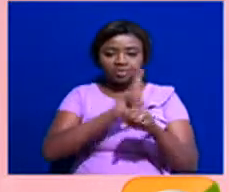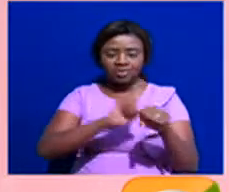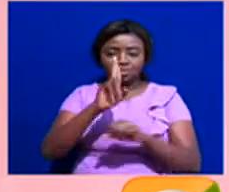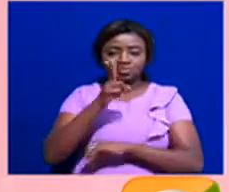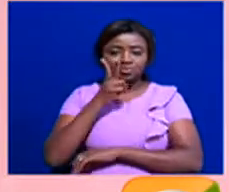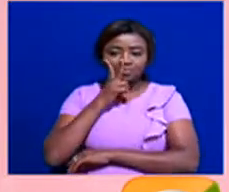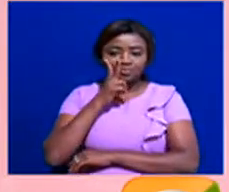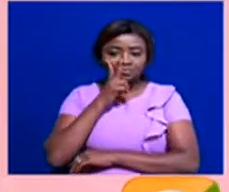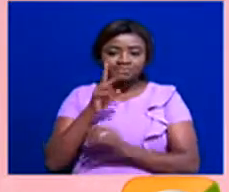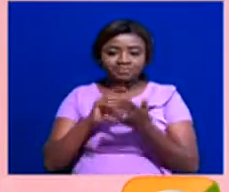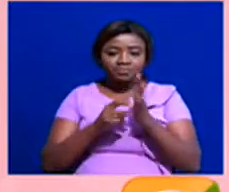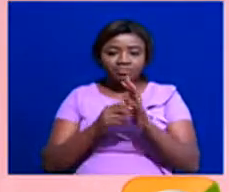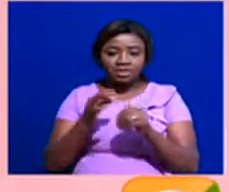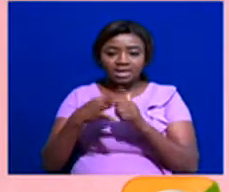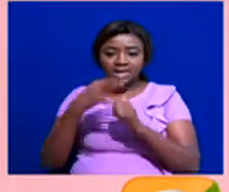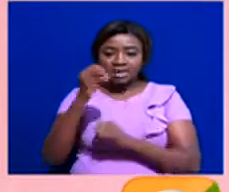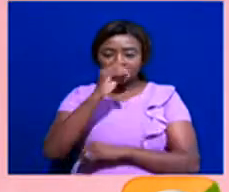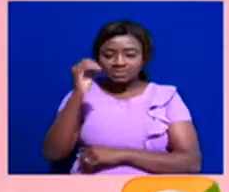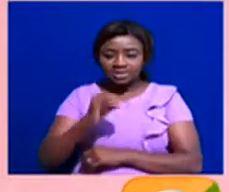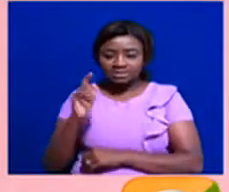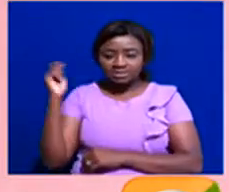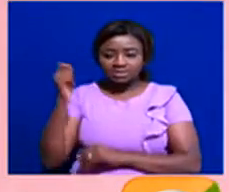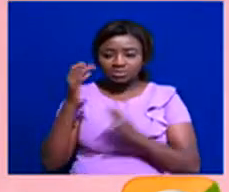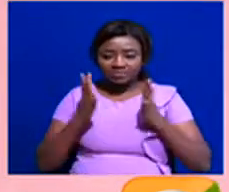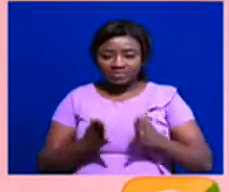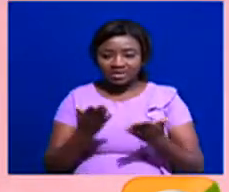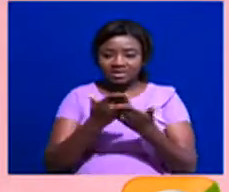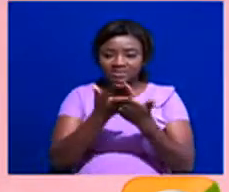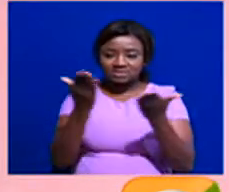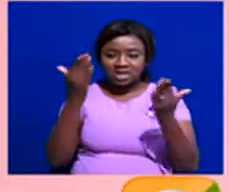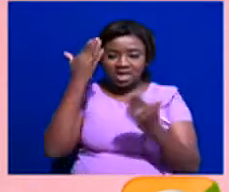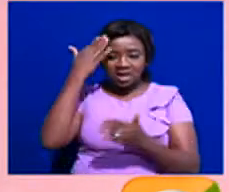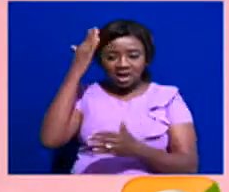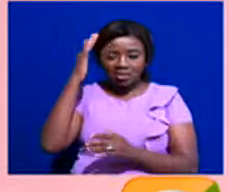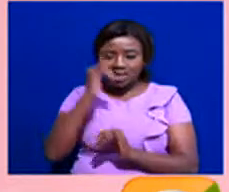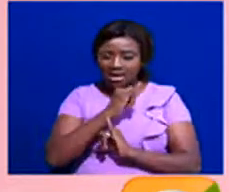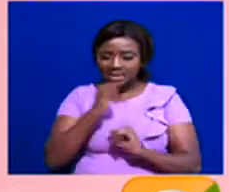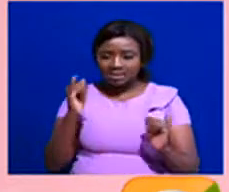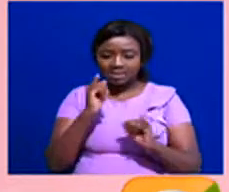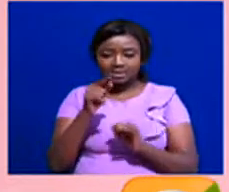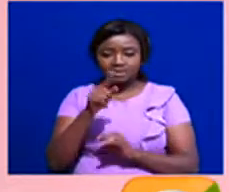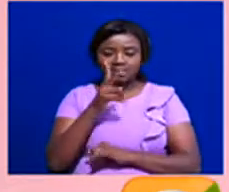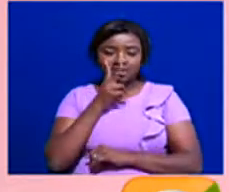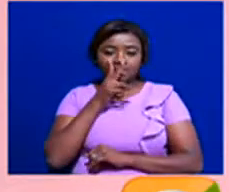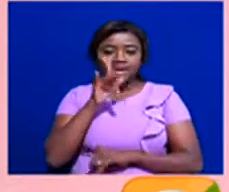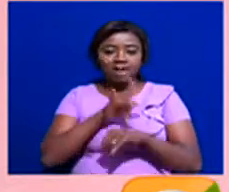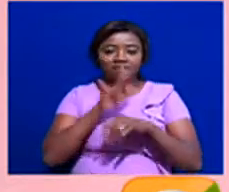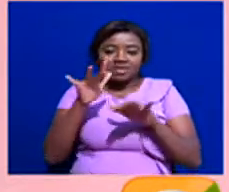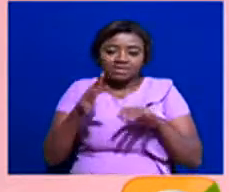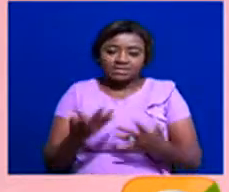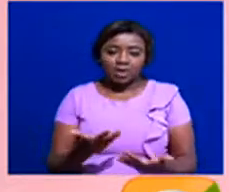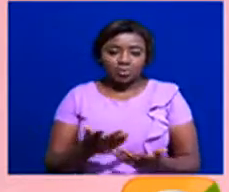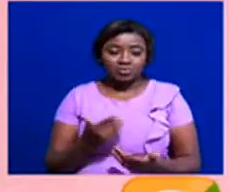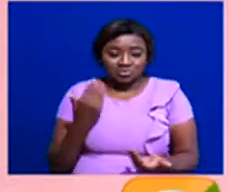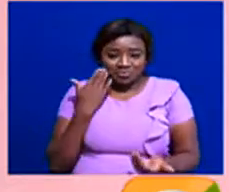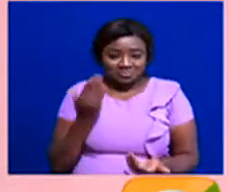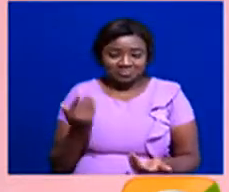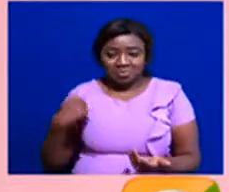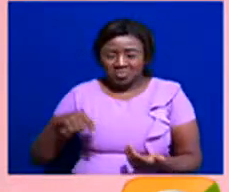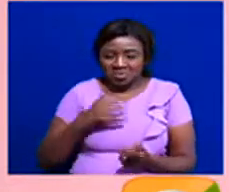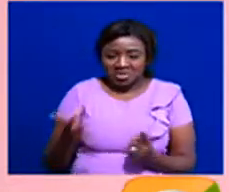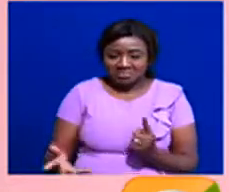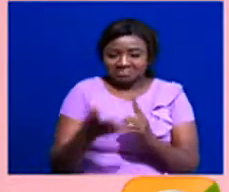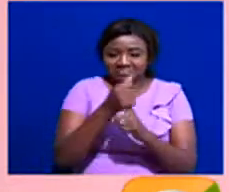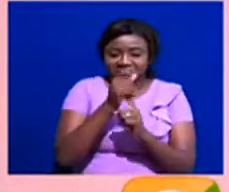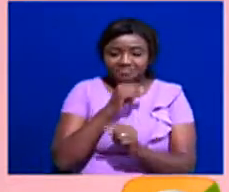over 80% of Kenyans are really aware of the effects of tobacco. So that is one of the achievements we have made. We have